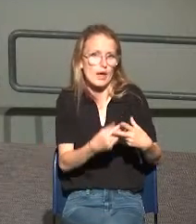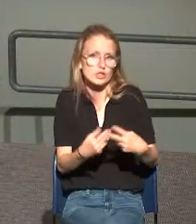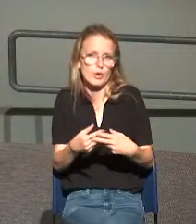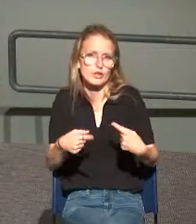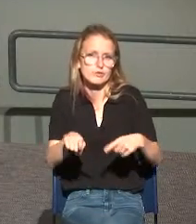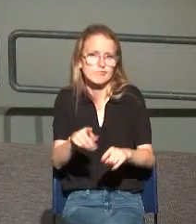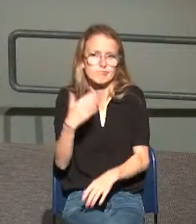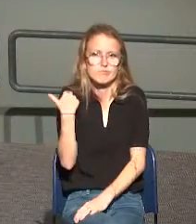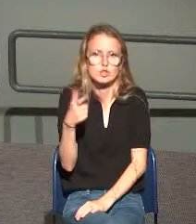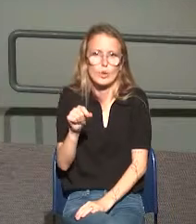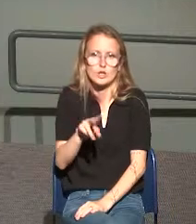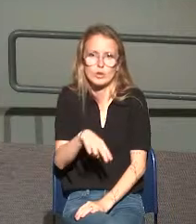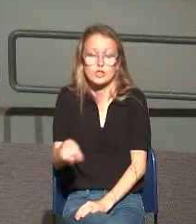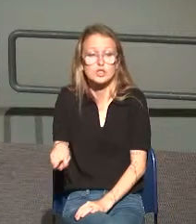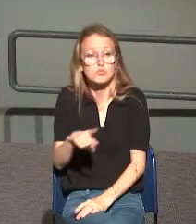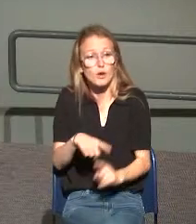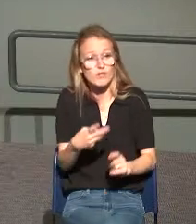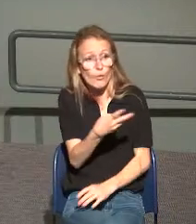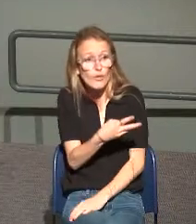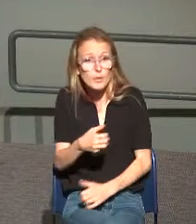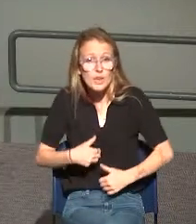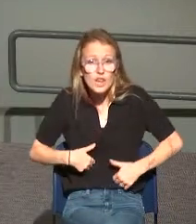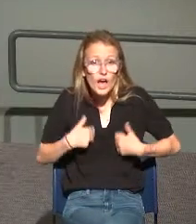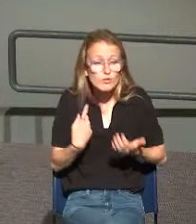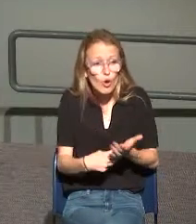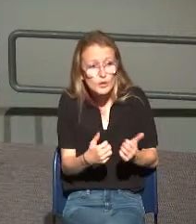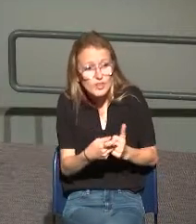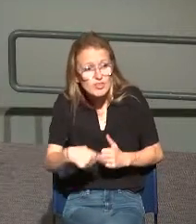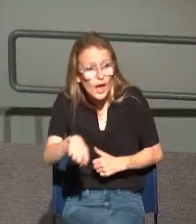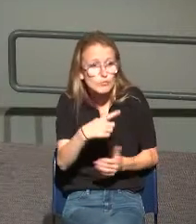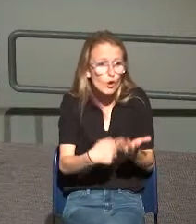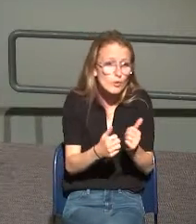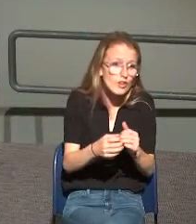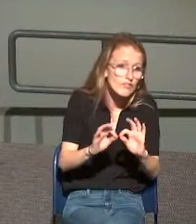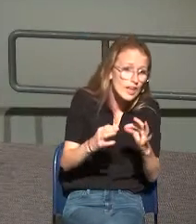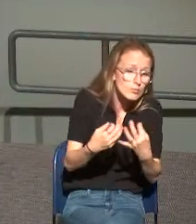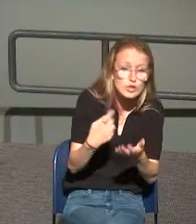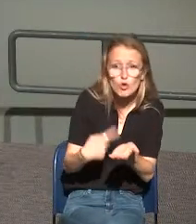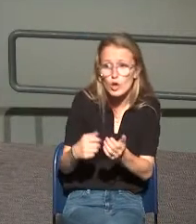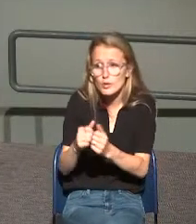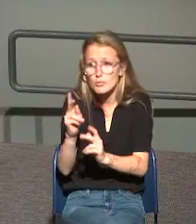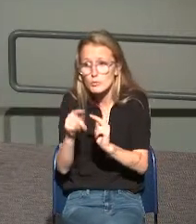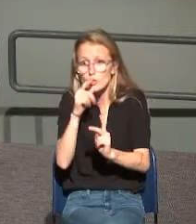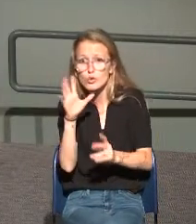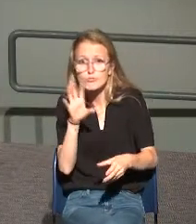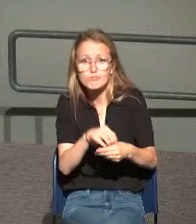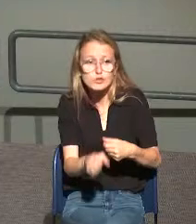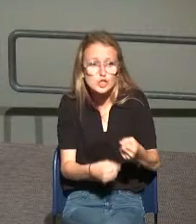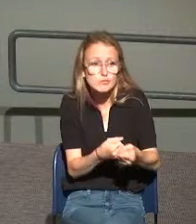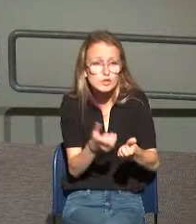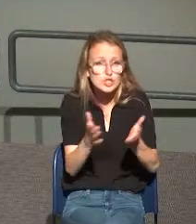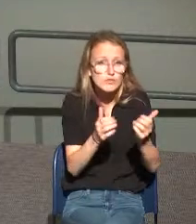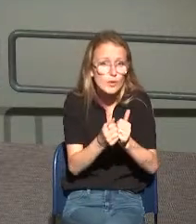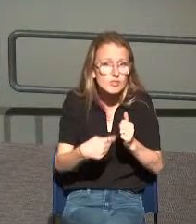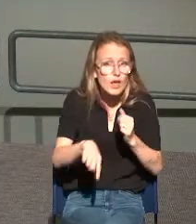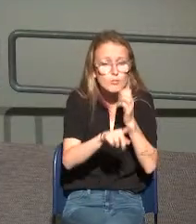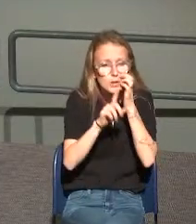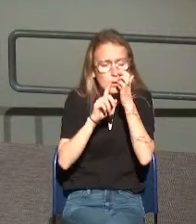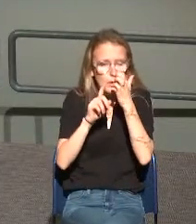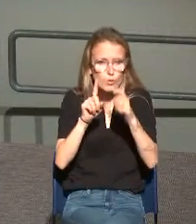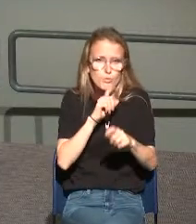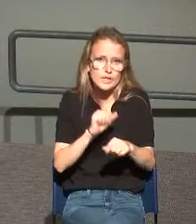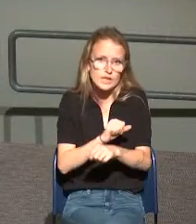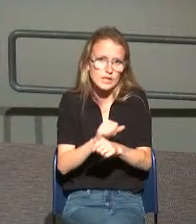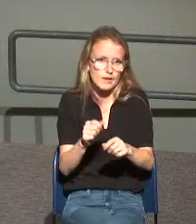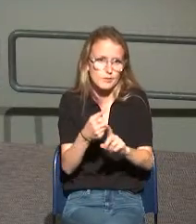were alive. Talking to them, talking to their families, talking to people who served with them, and really putting the meat on the bones of the story, and figuring